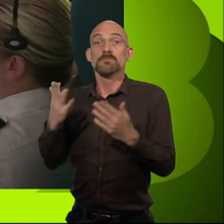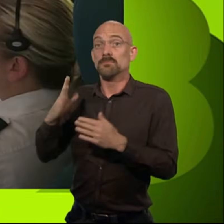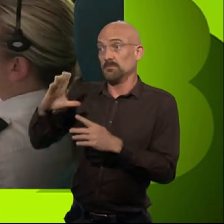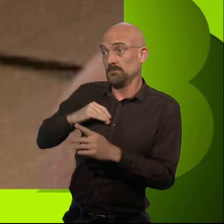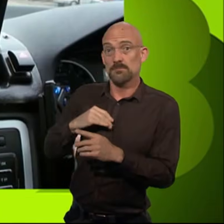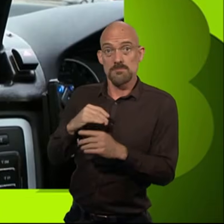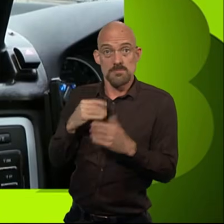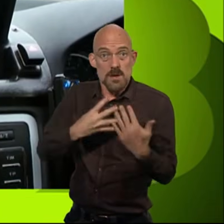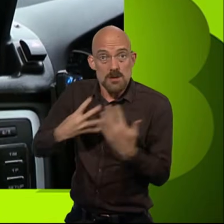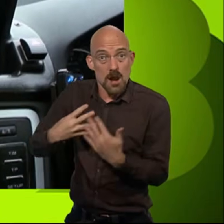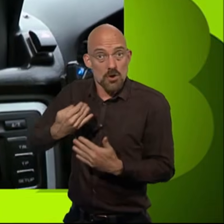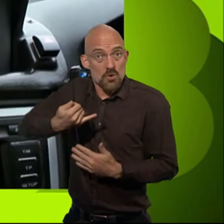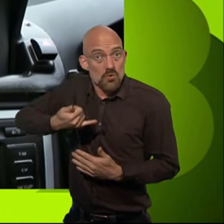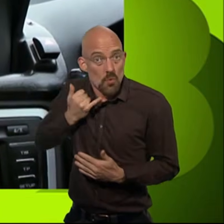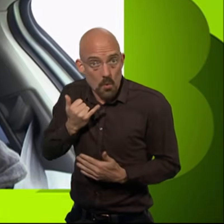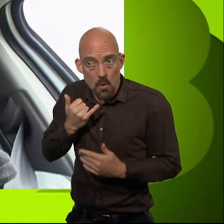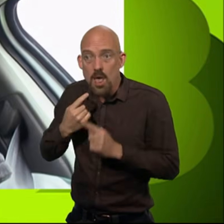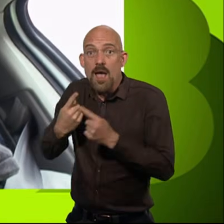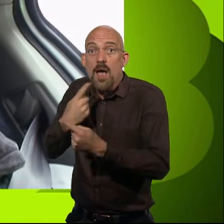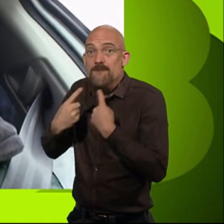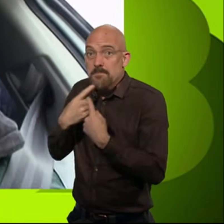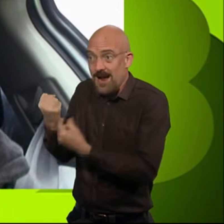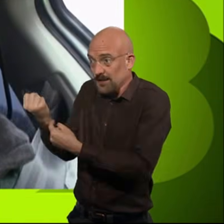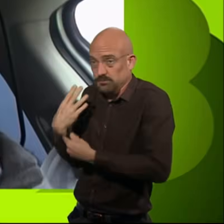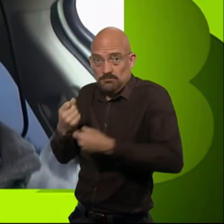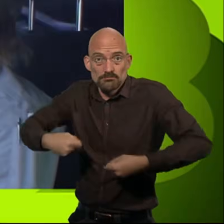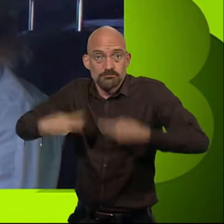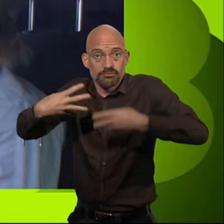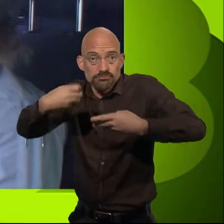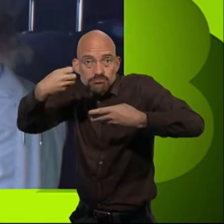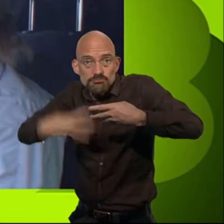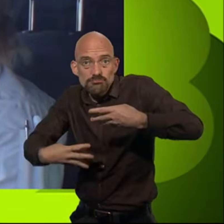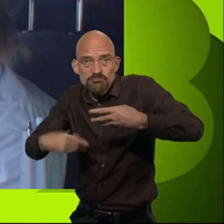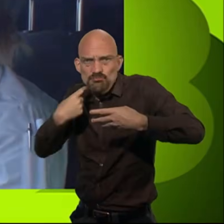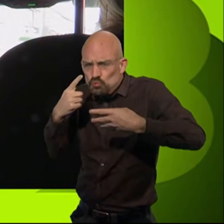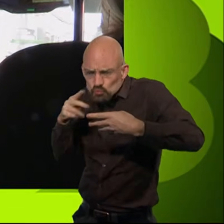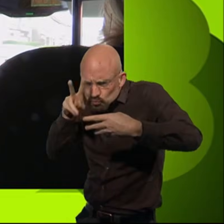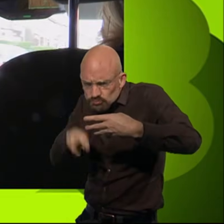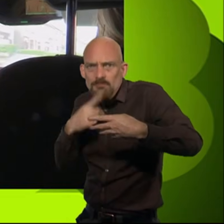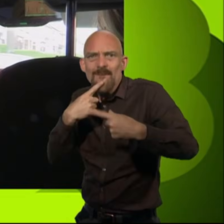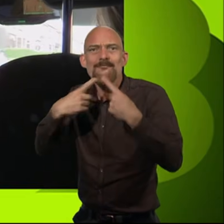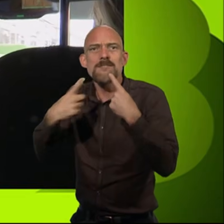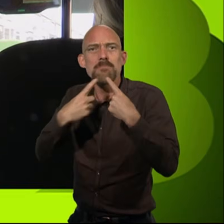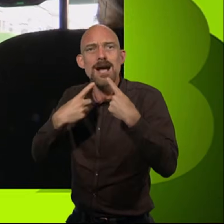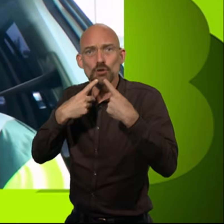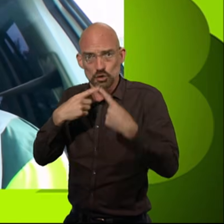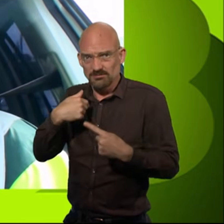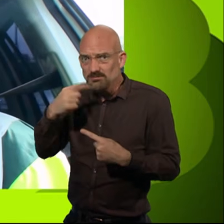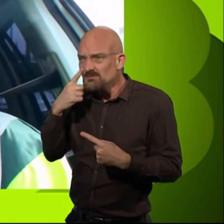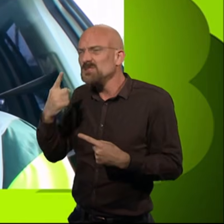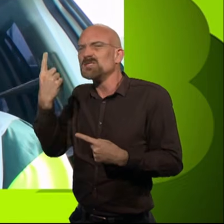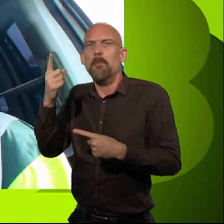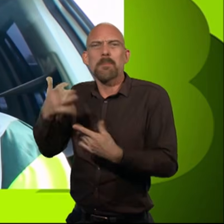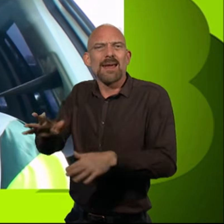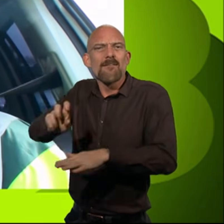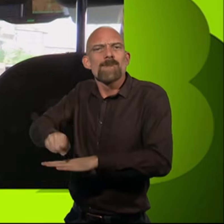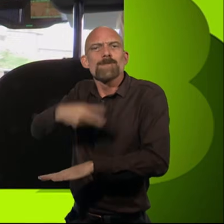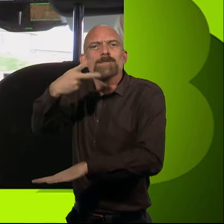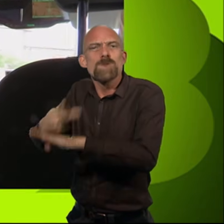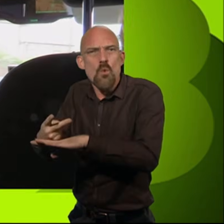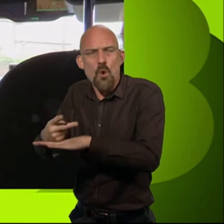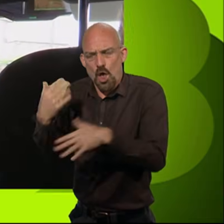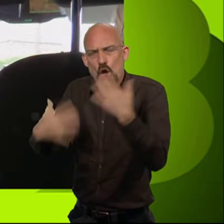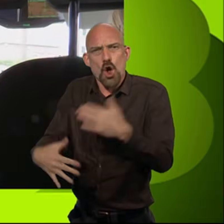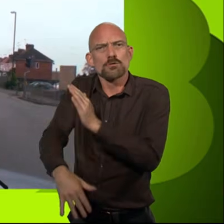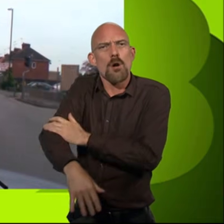calls, and they send information about the patient to us and update us via the radio as we're on our way. So giving a bit more information now at someone who's fallen on the floor